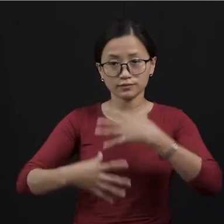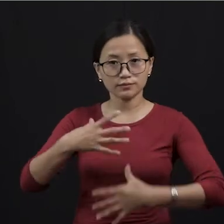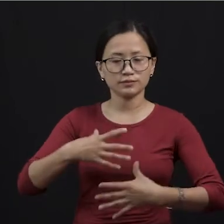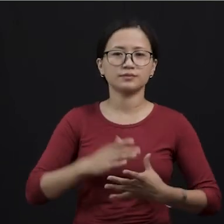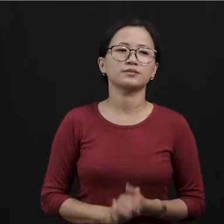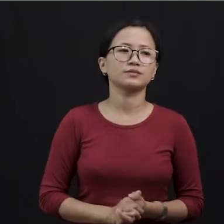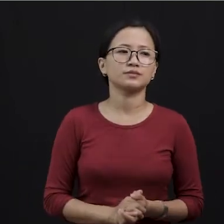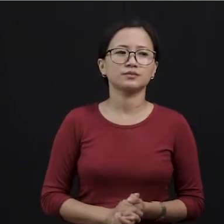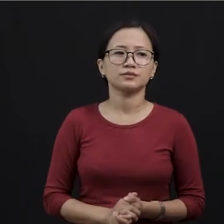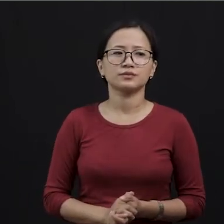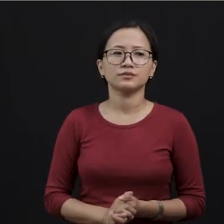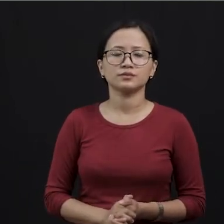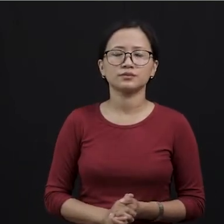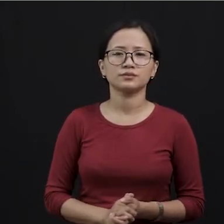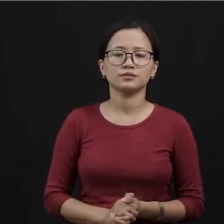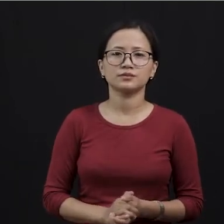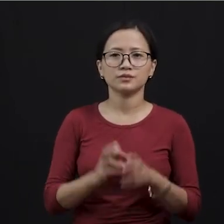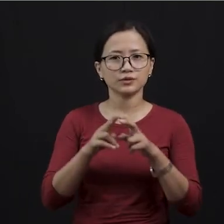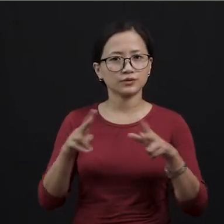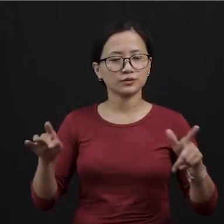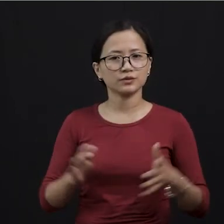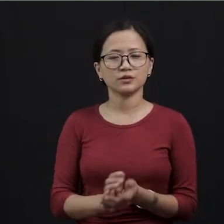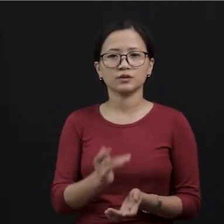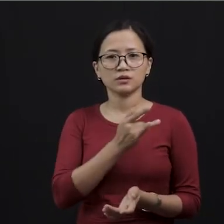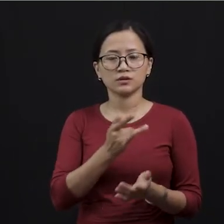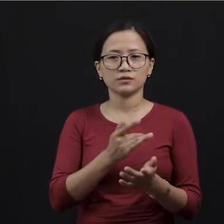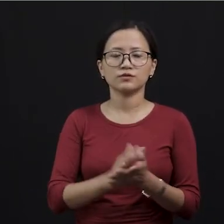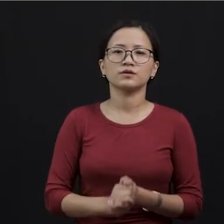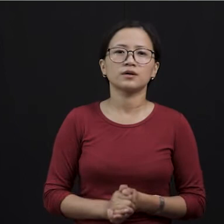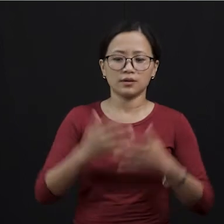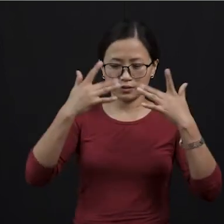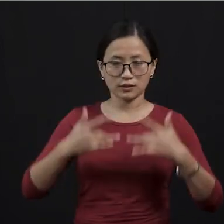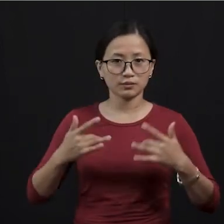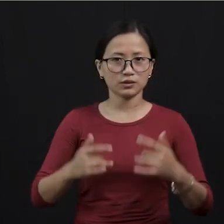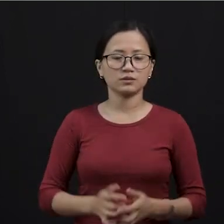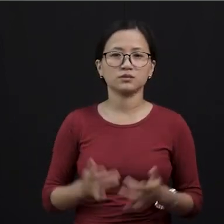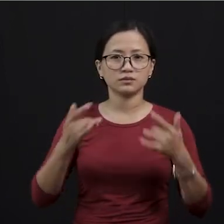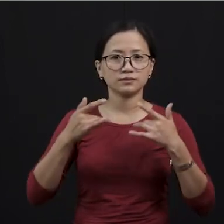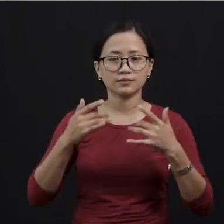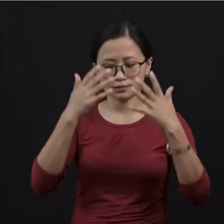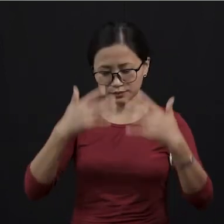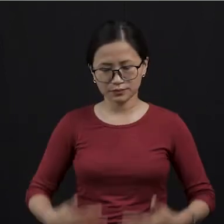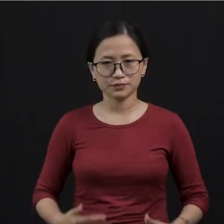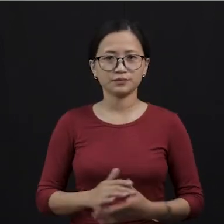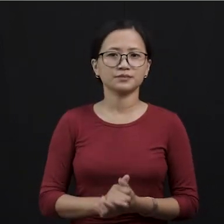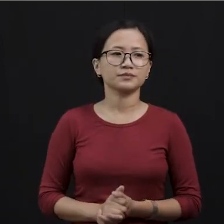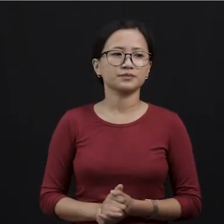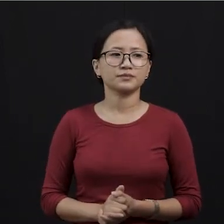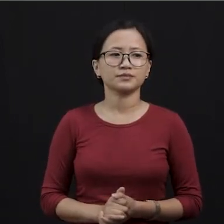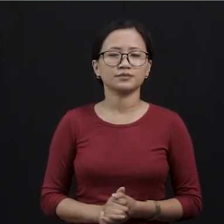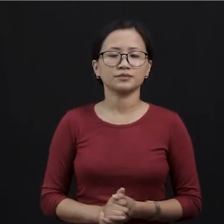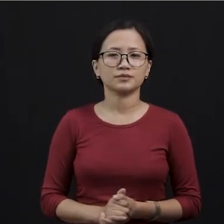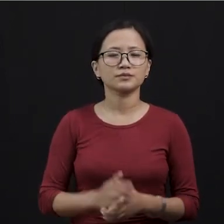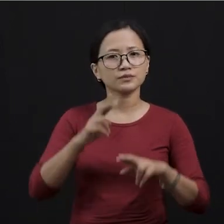habitat. Okay, very interesting, the different kinds of habitat. Now, let us see. What do you see here, children, in the picture? This is